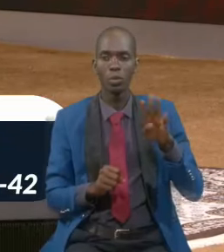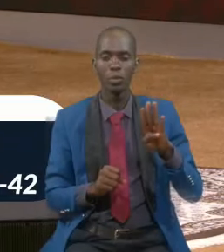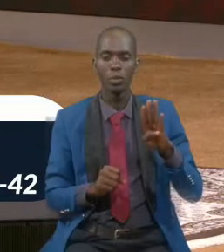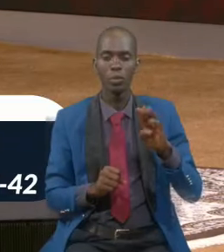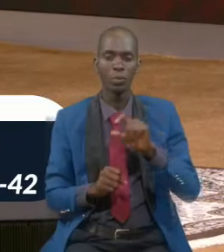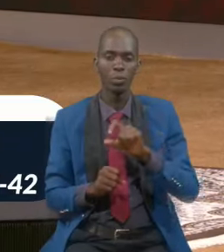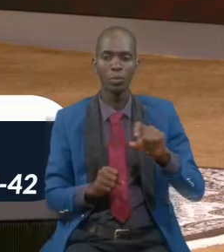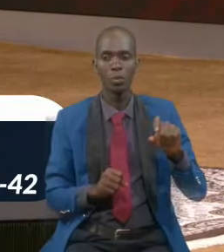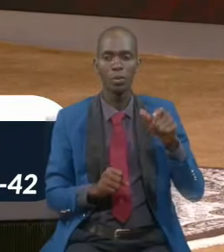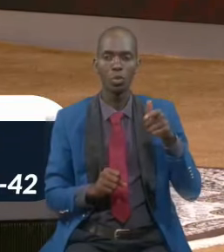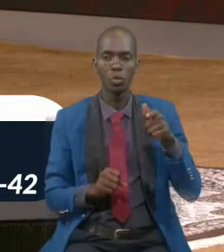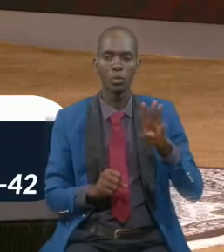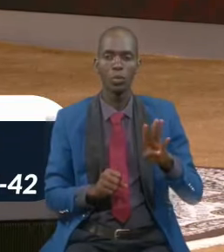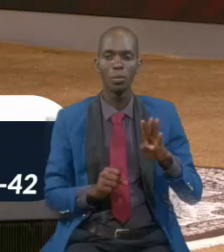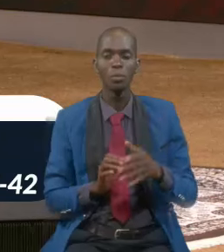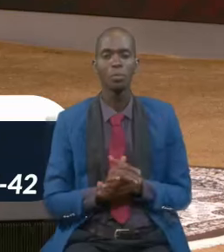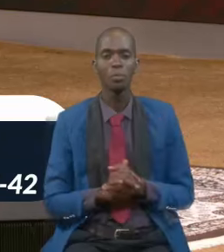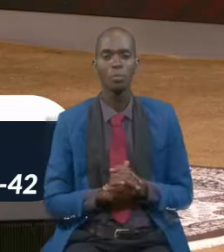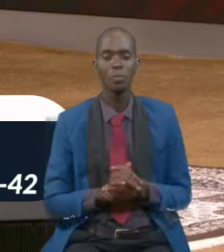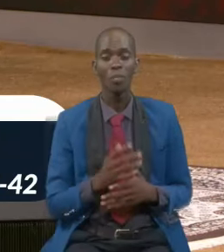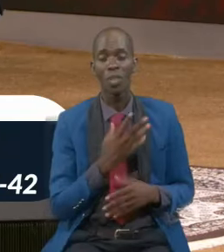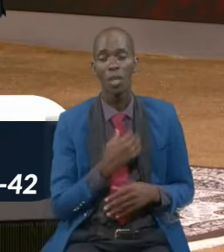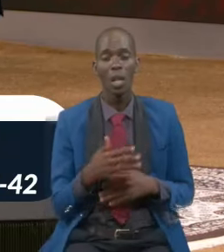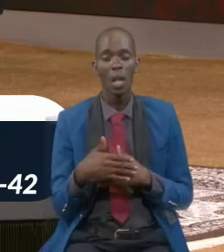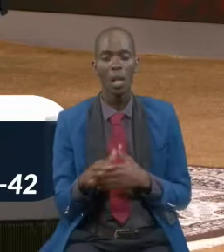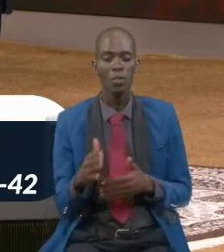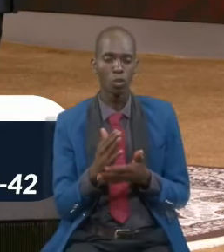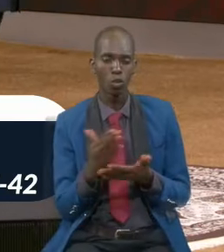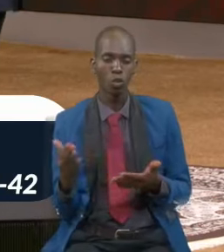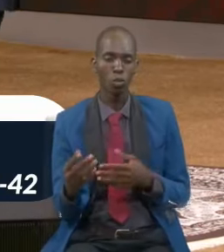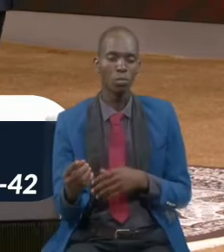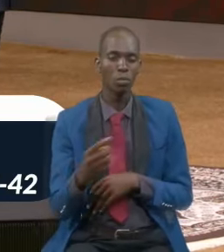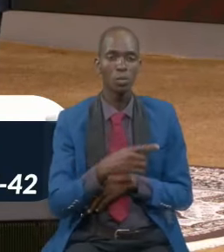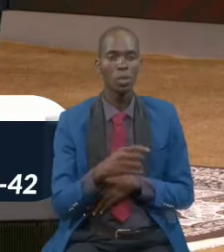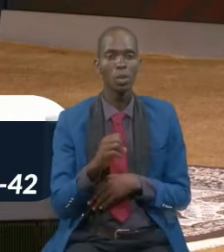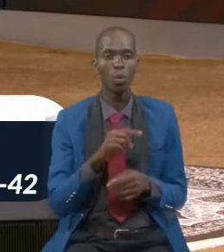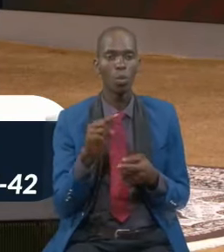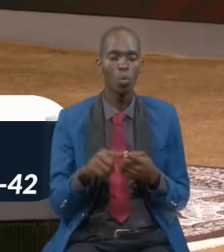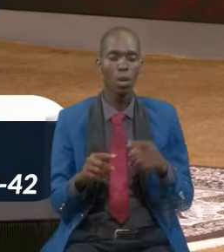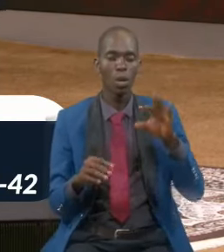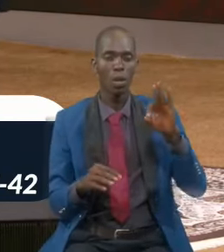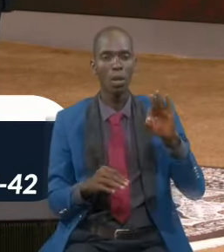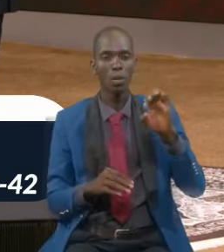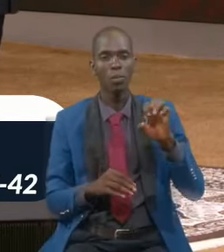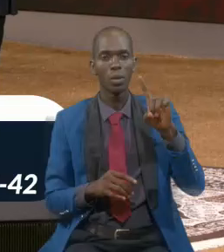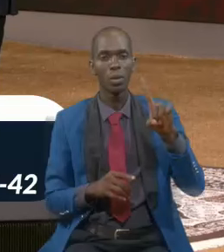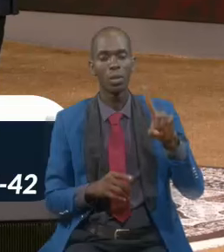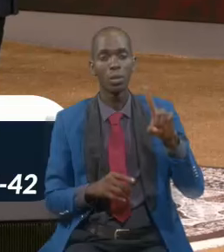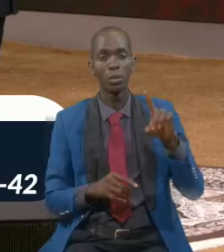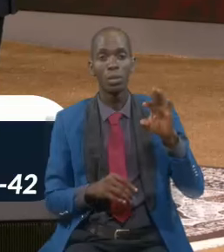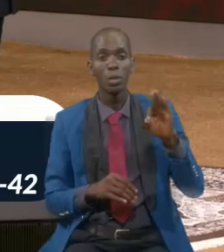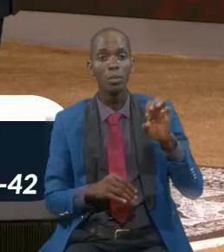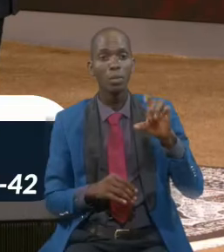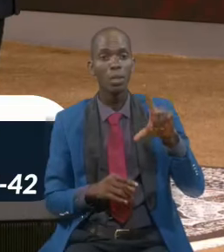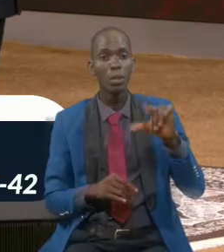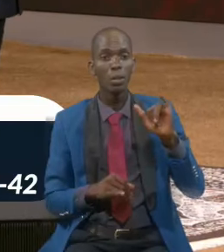24, reading from verse 24. And after certain days, when Felix came with his